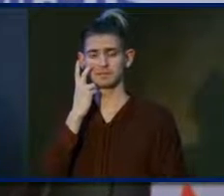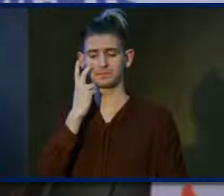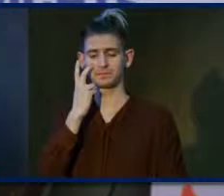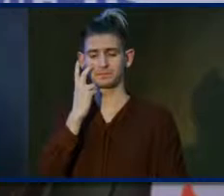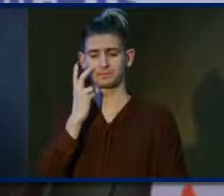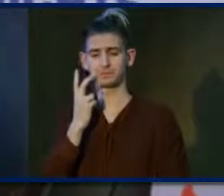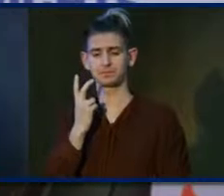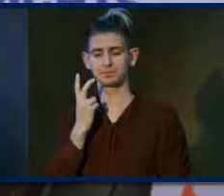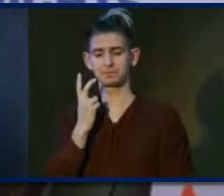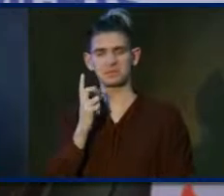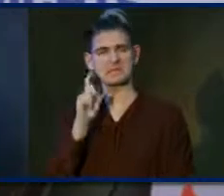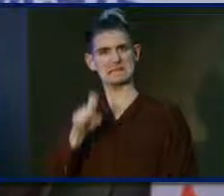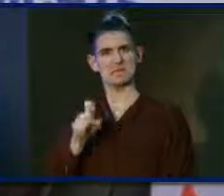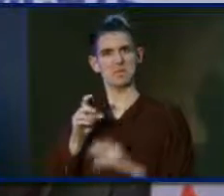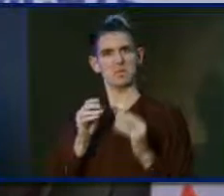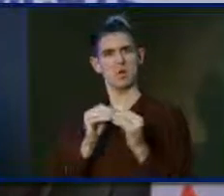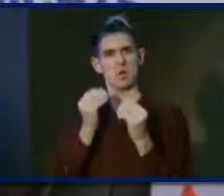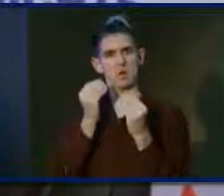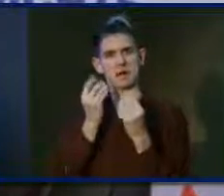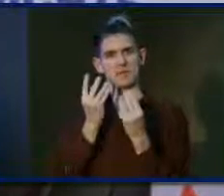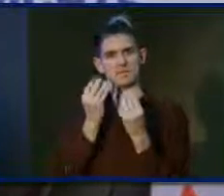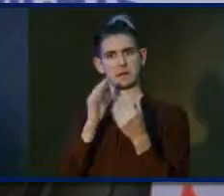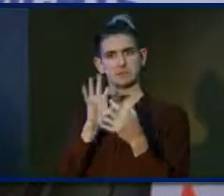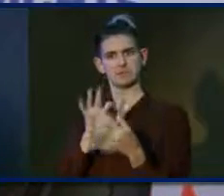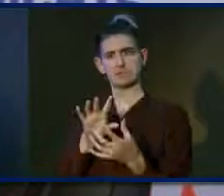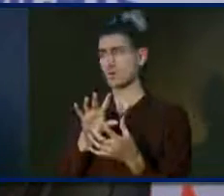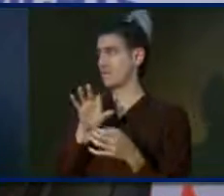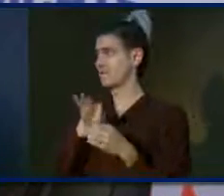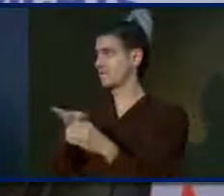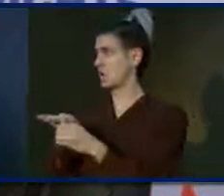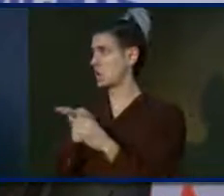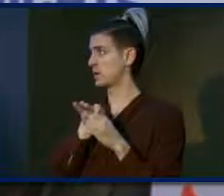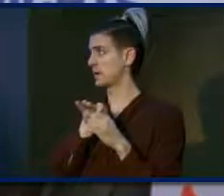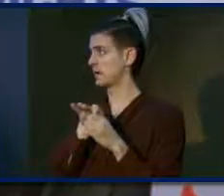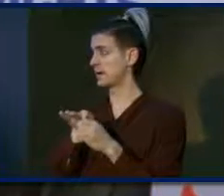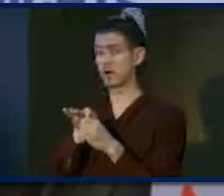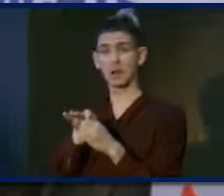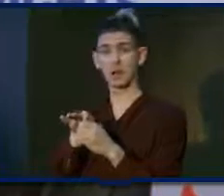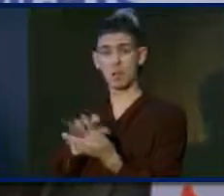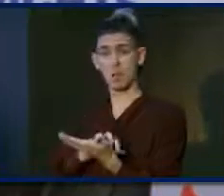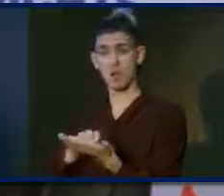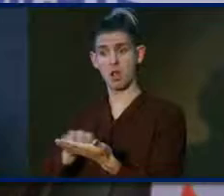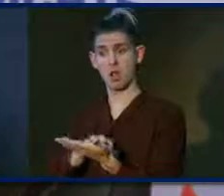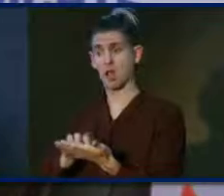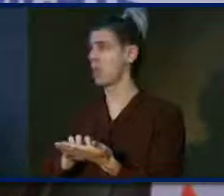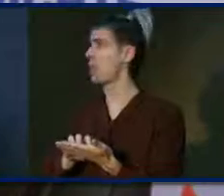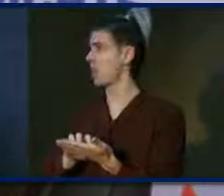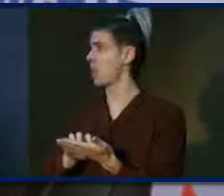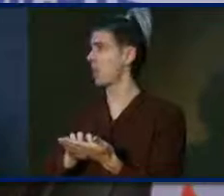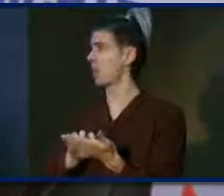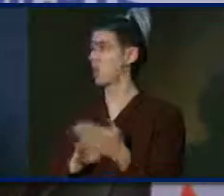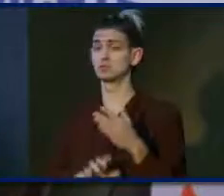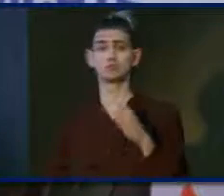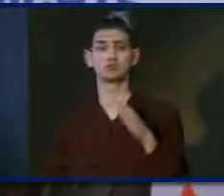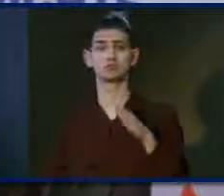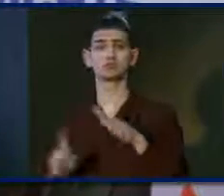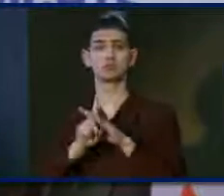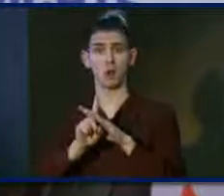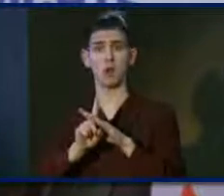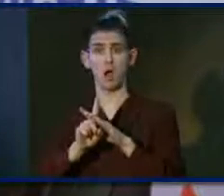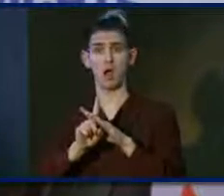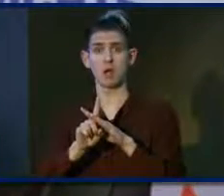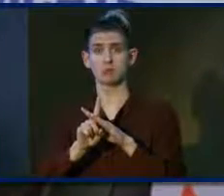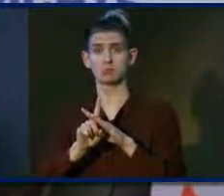about voting, who may go to the website like the rest of us, but use